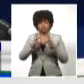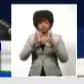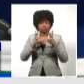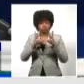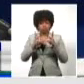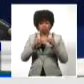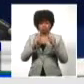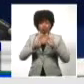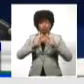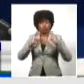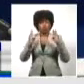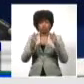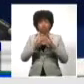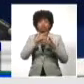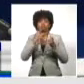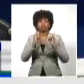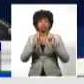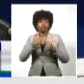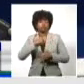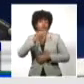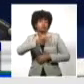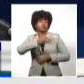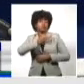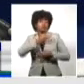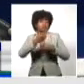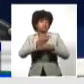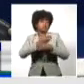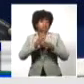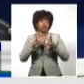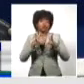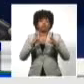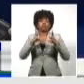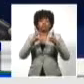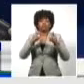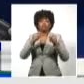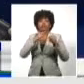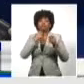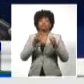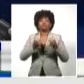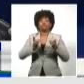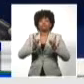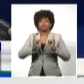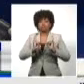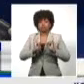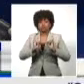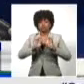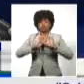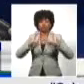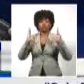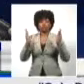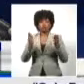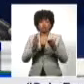Cuba have a stable clinical evolution.